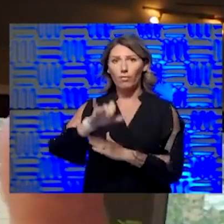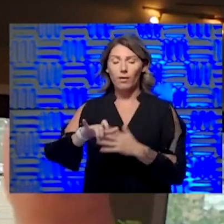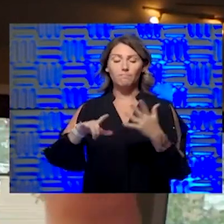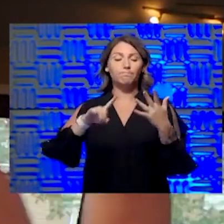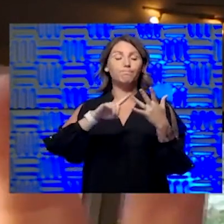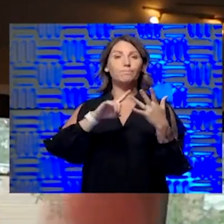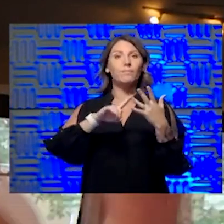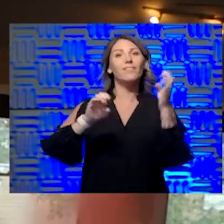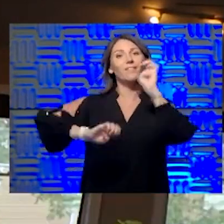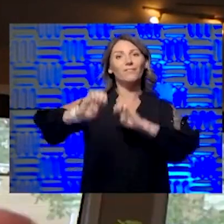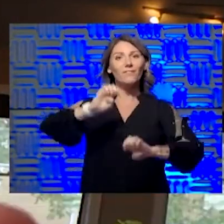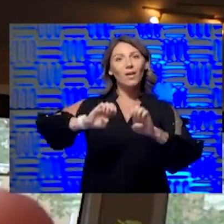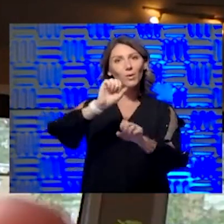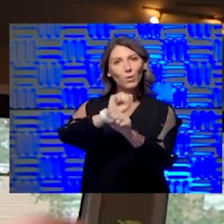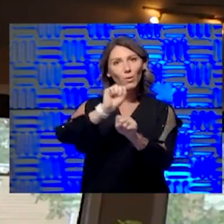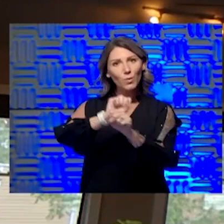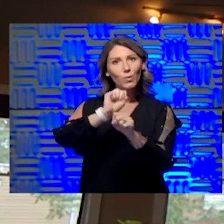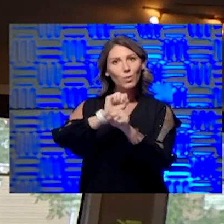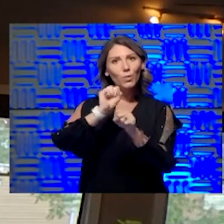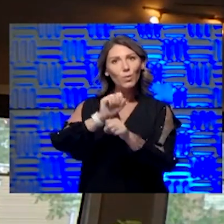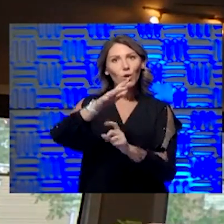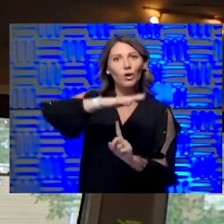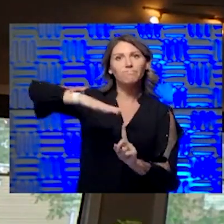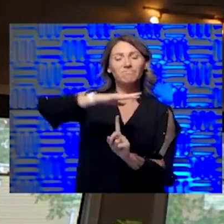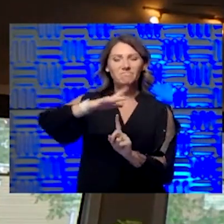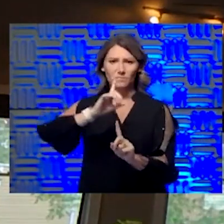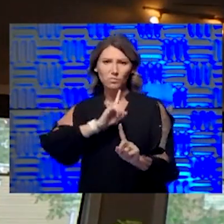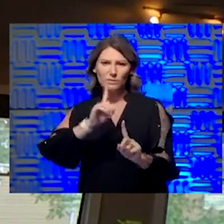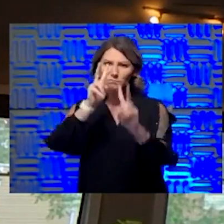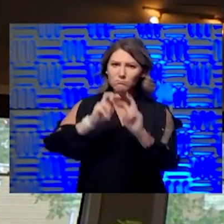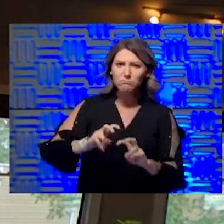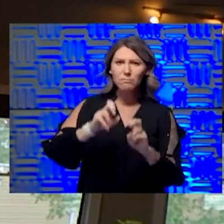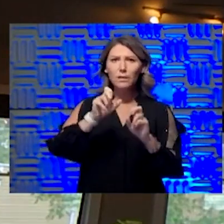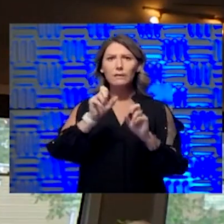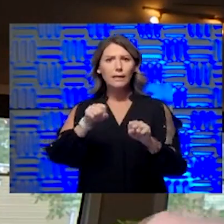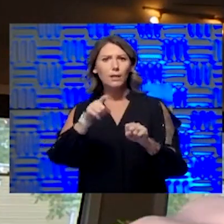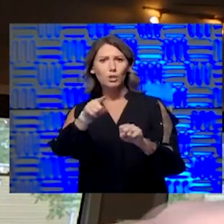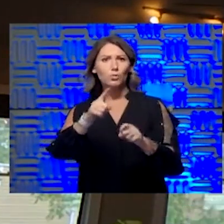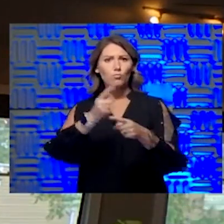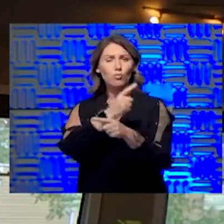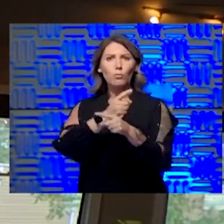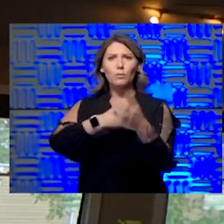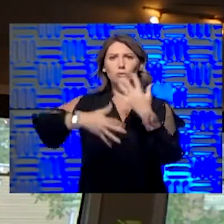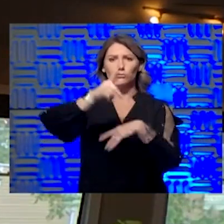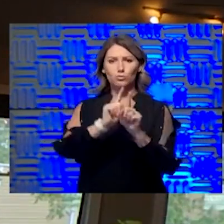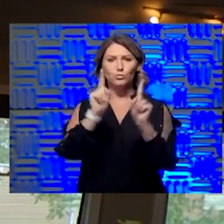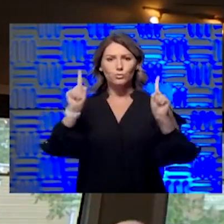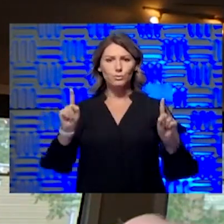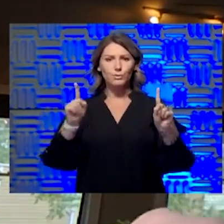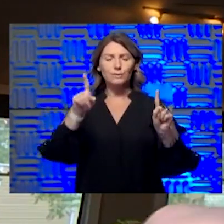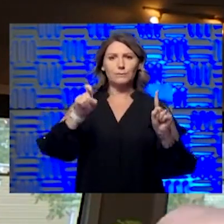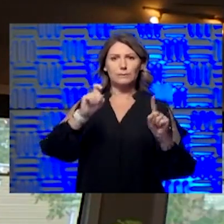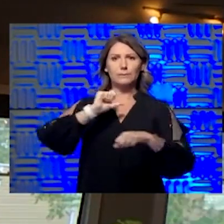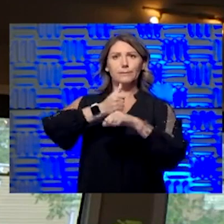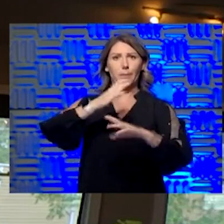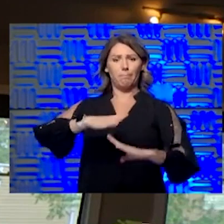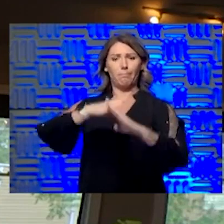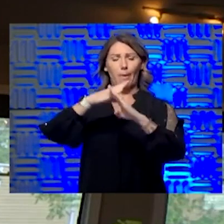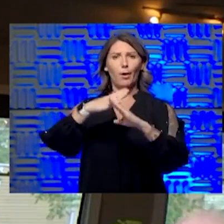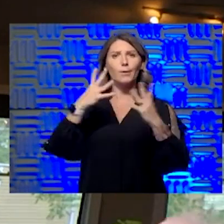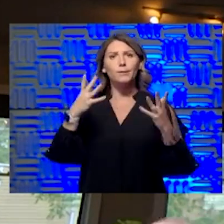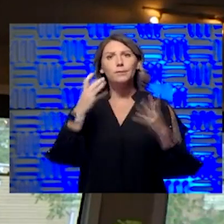offer some of the direct links to those kinds of things in our guide. And then listen, we think it's very important